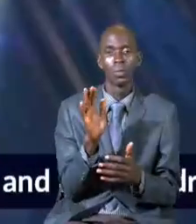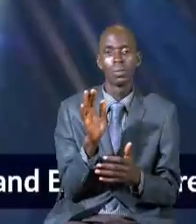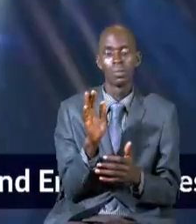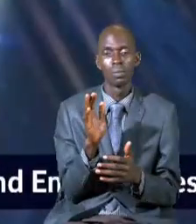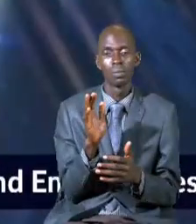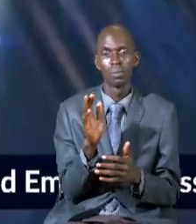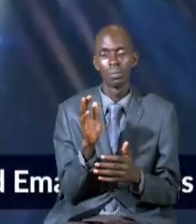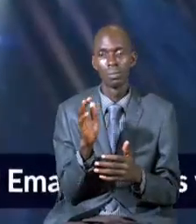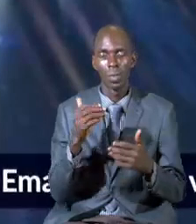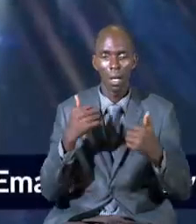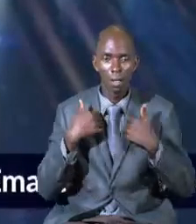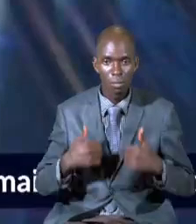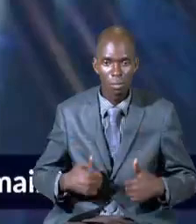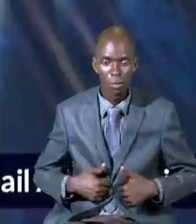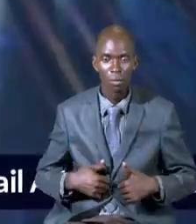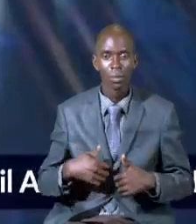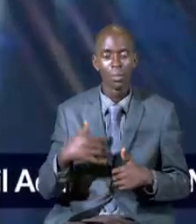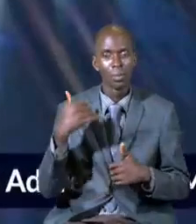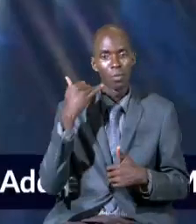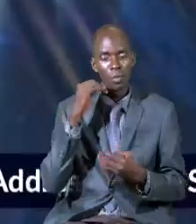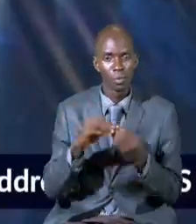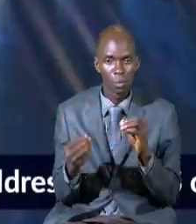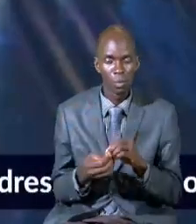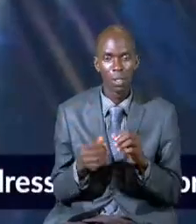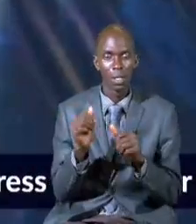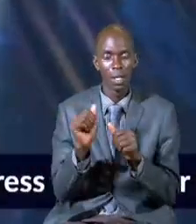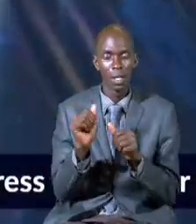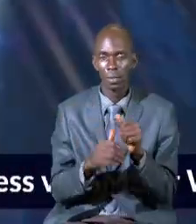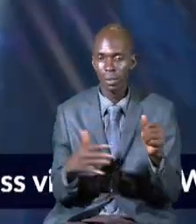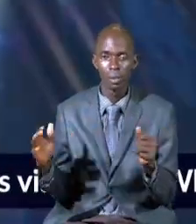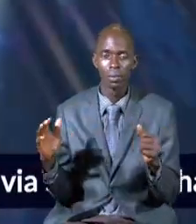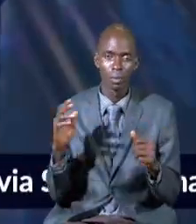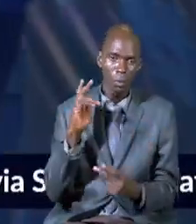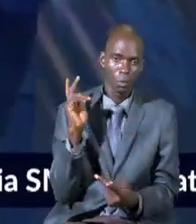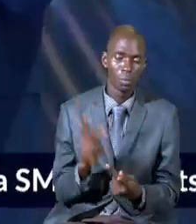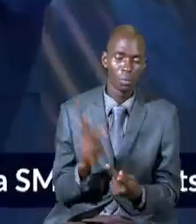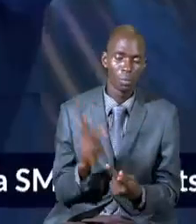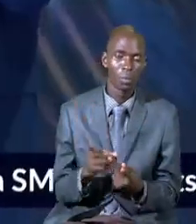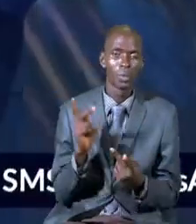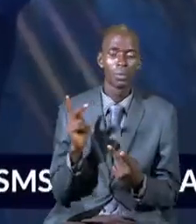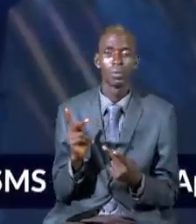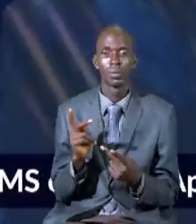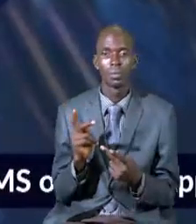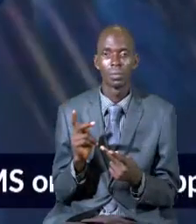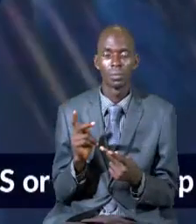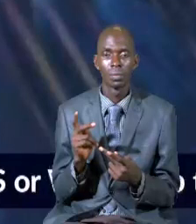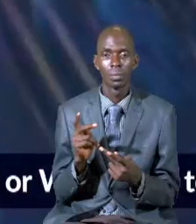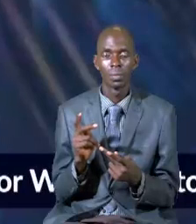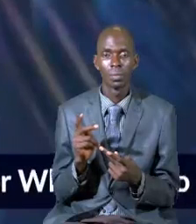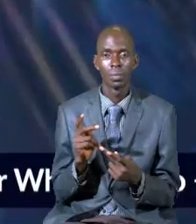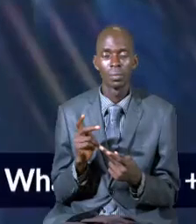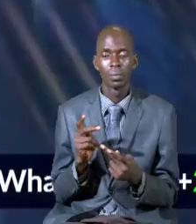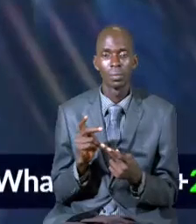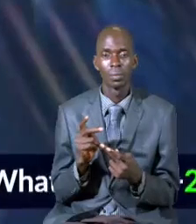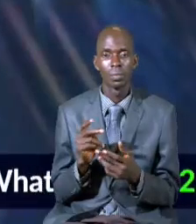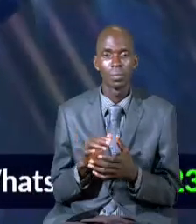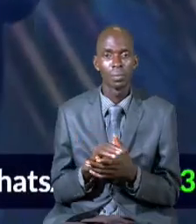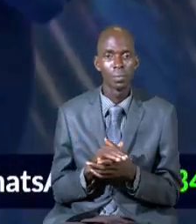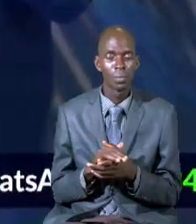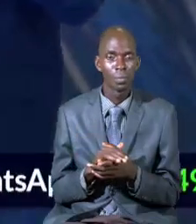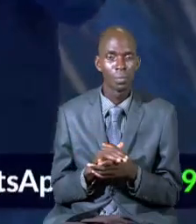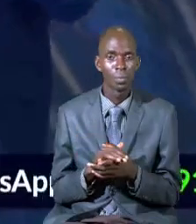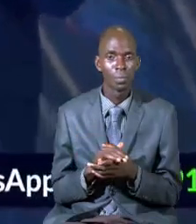wonderful decision today. The wisest decision of life.